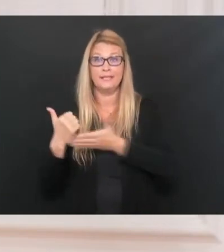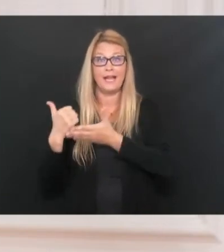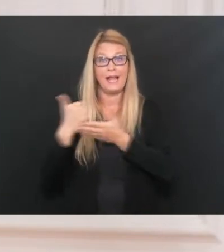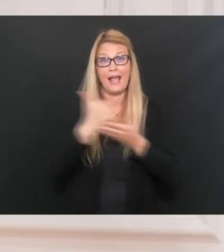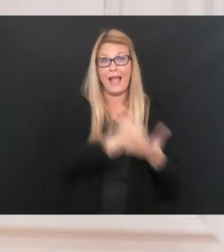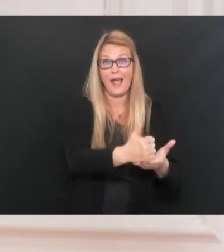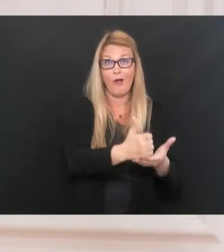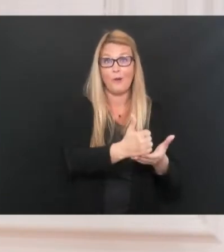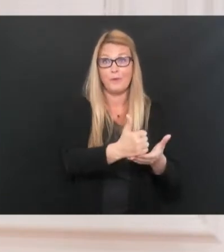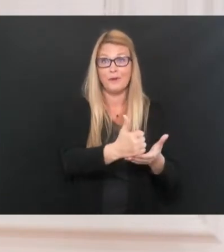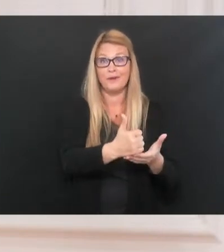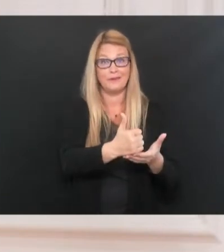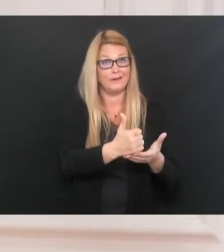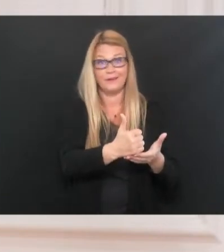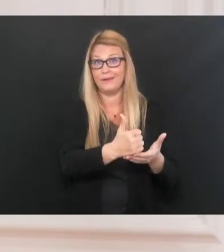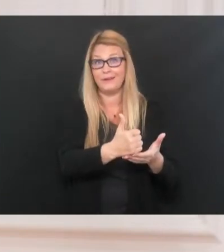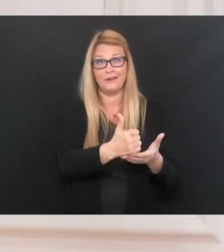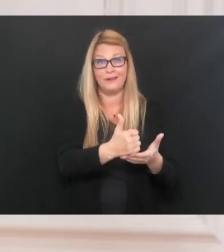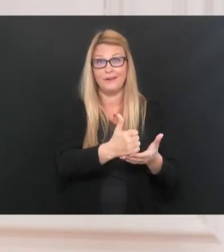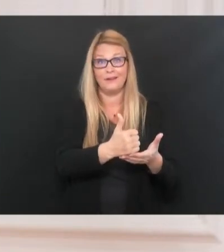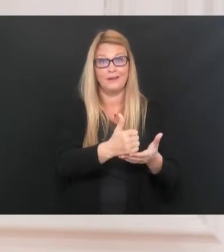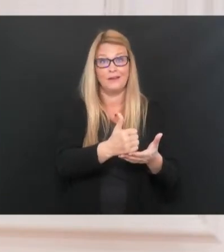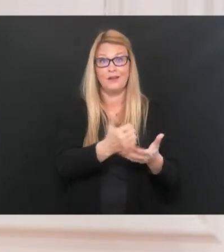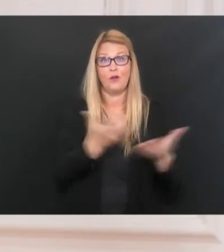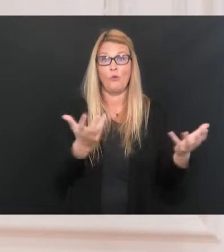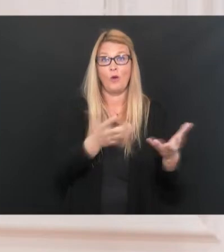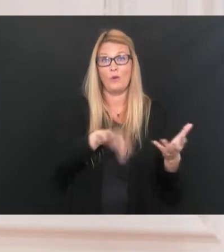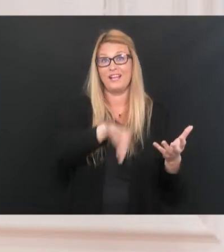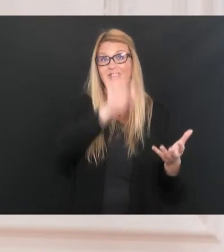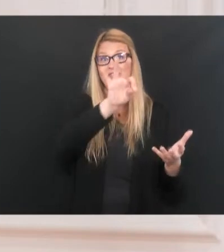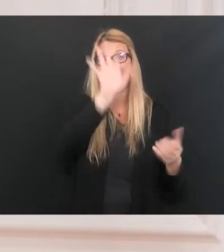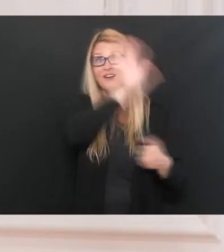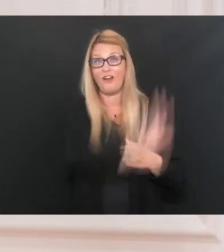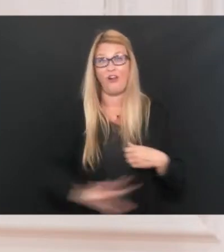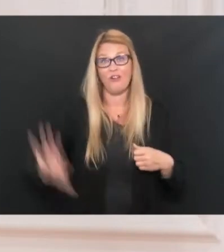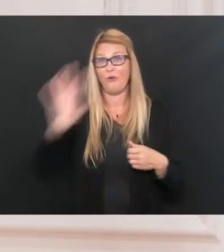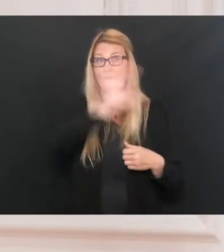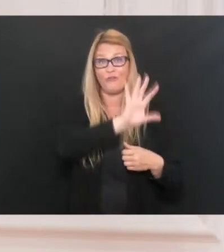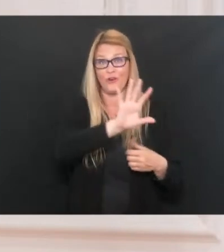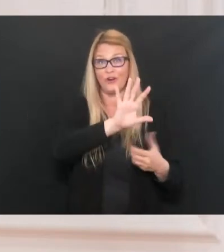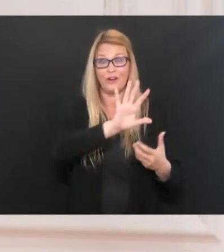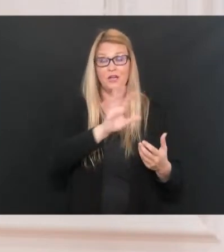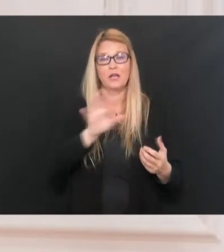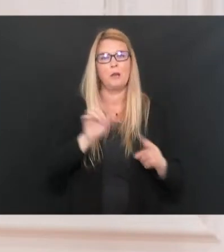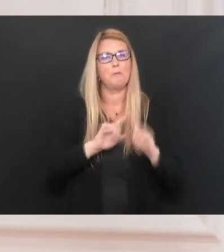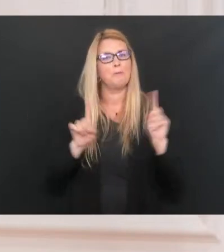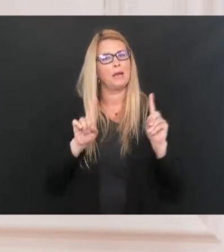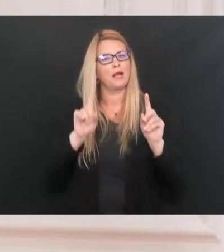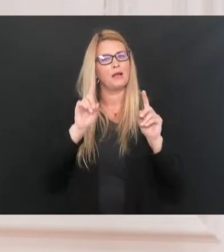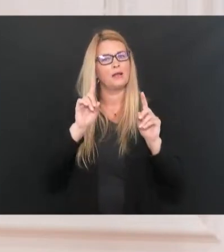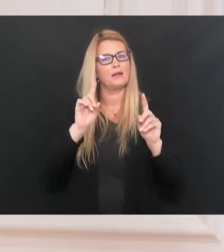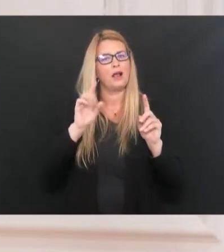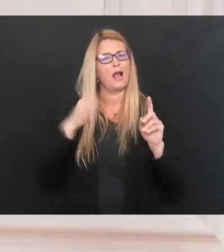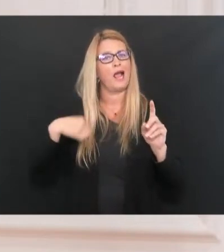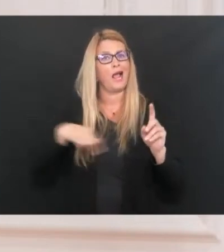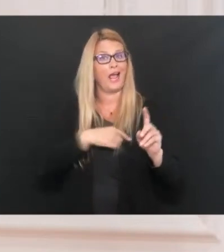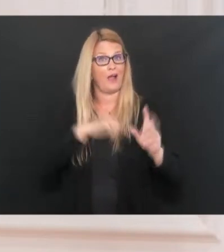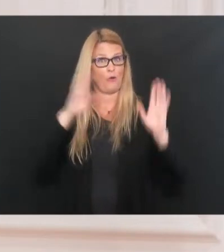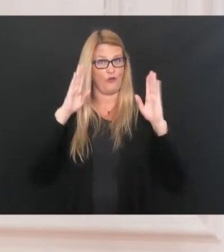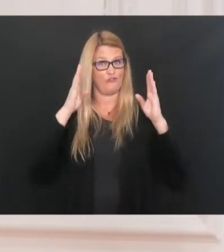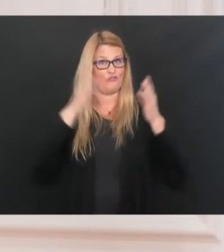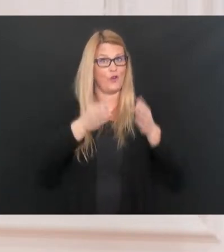the best approaches that we find around the country, but importantly, that will really be directed at leading